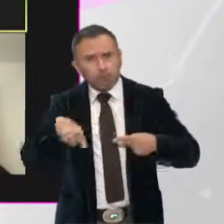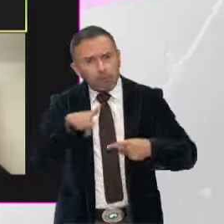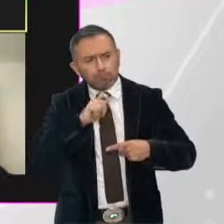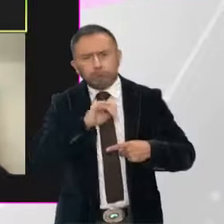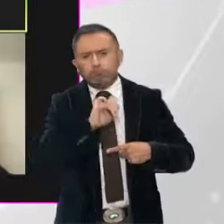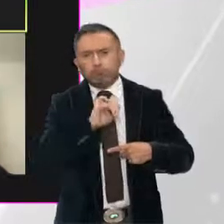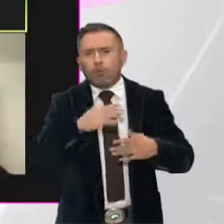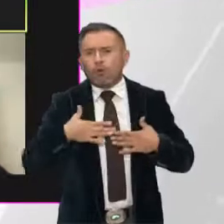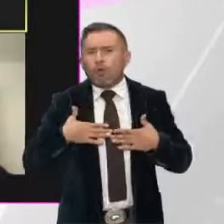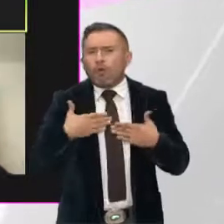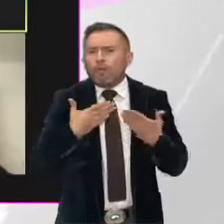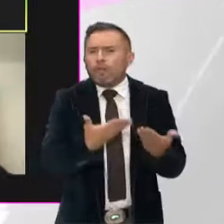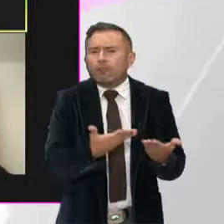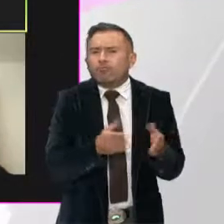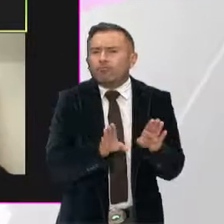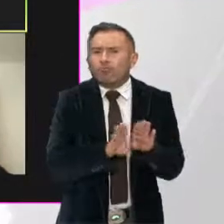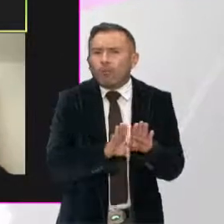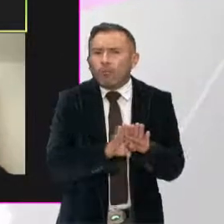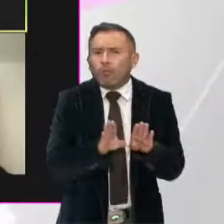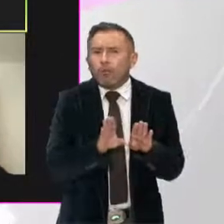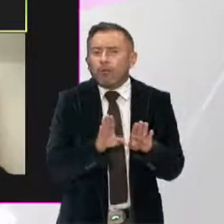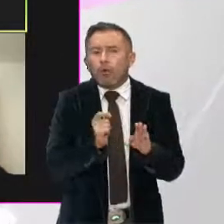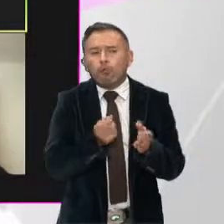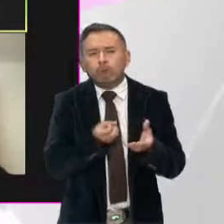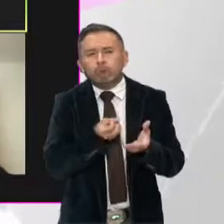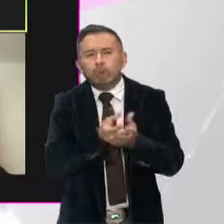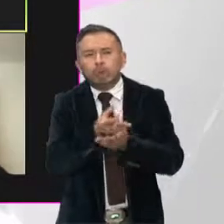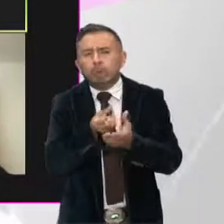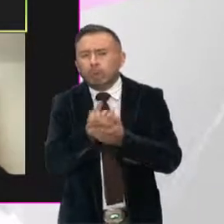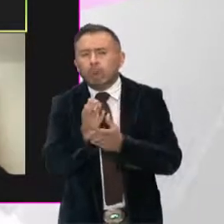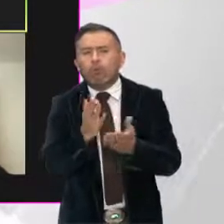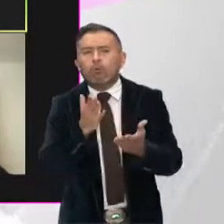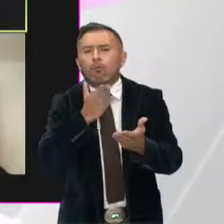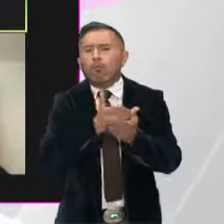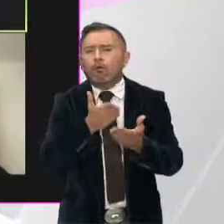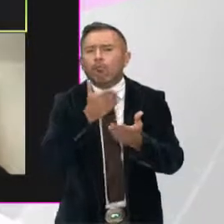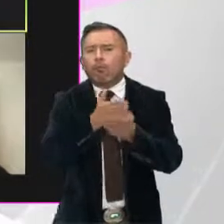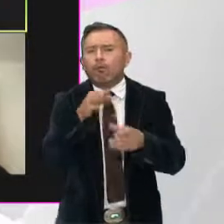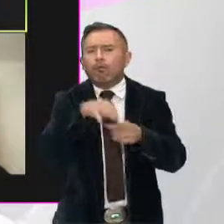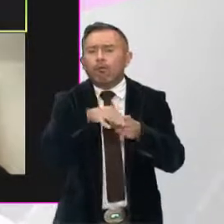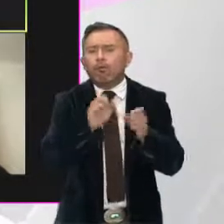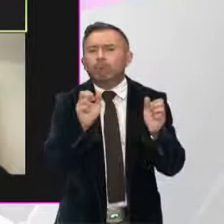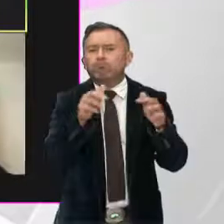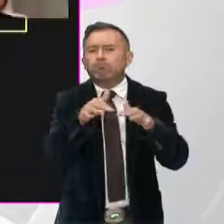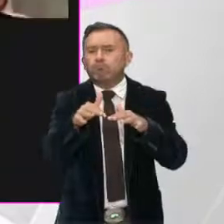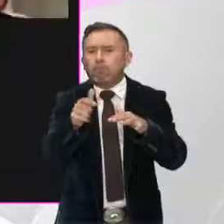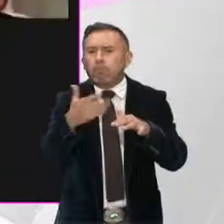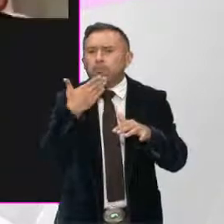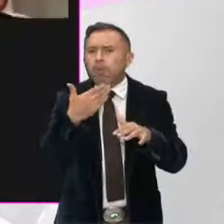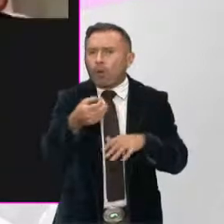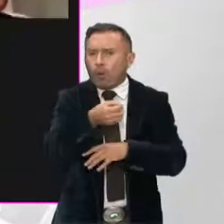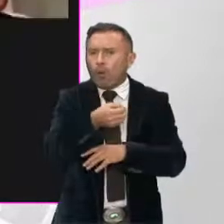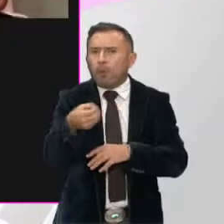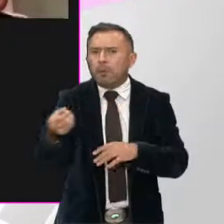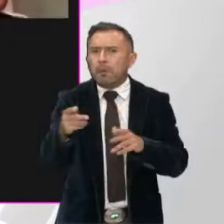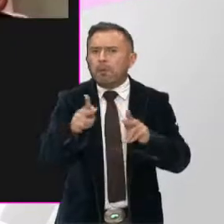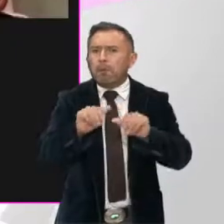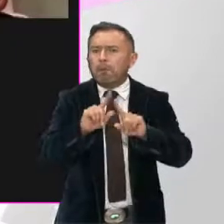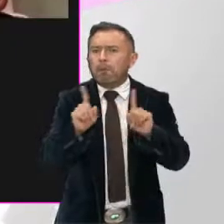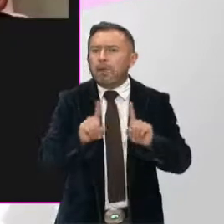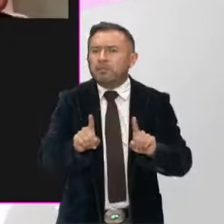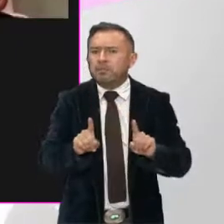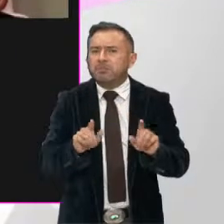electoral order and to start to go to the polls specifically